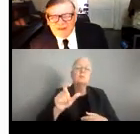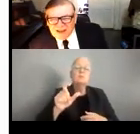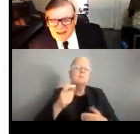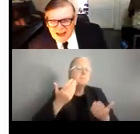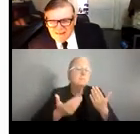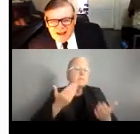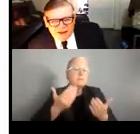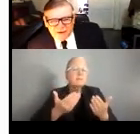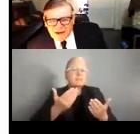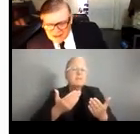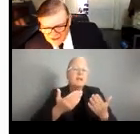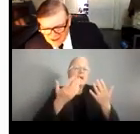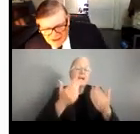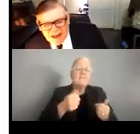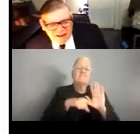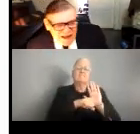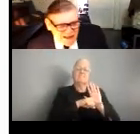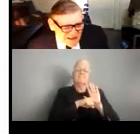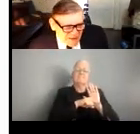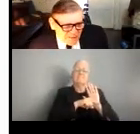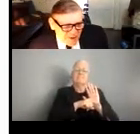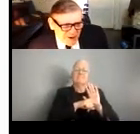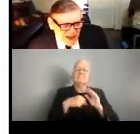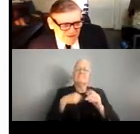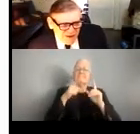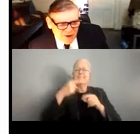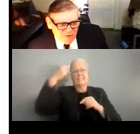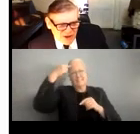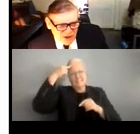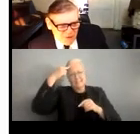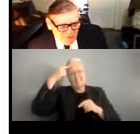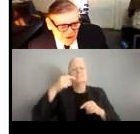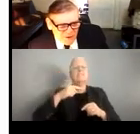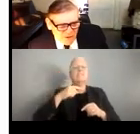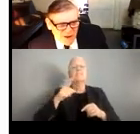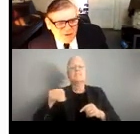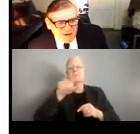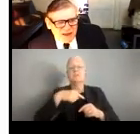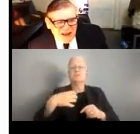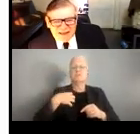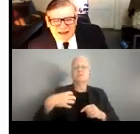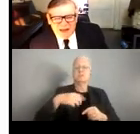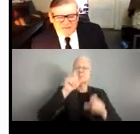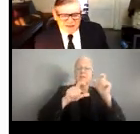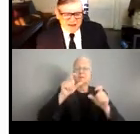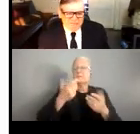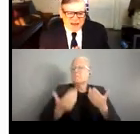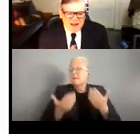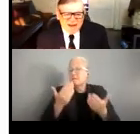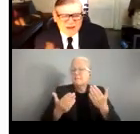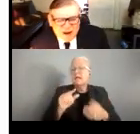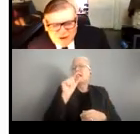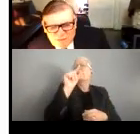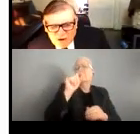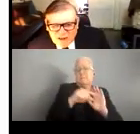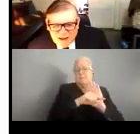a deficit there that we need to think about as disabled people. Even if we're the richest people in the world, maybe we're still at some deficit.